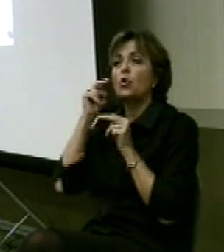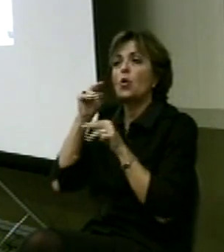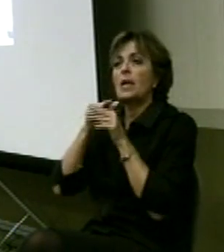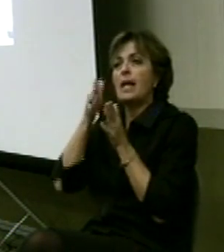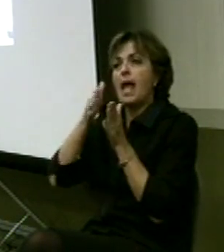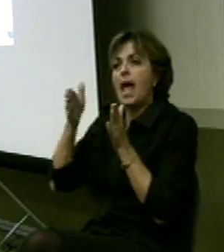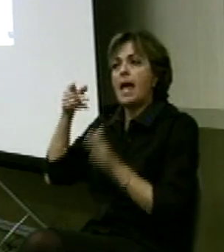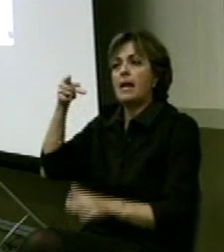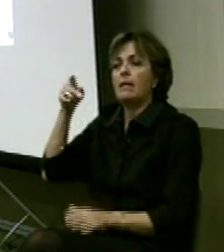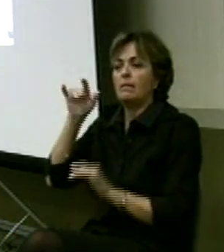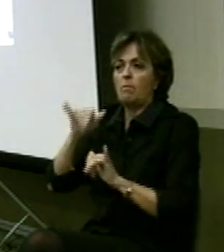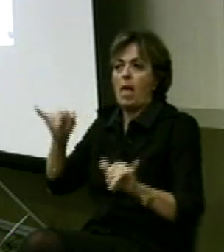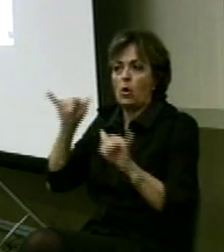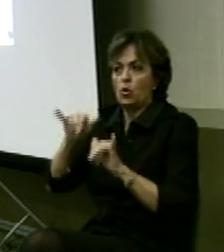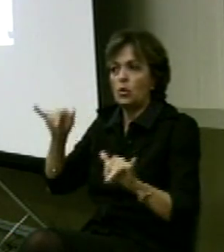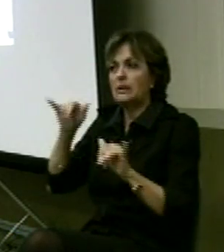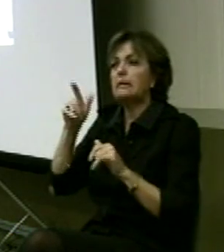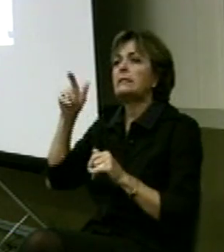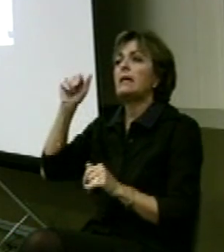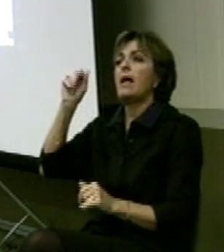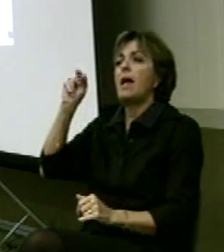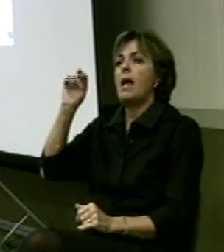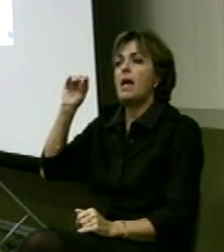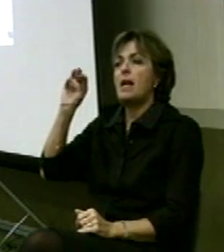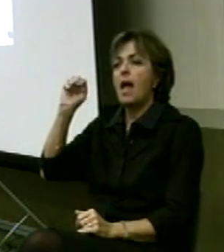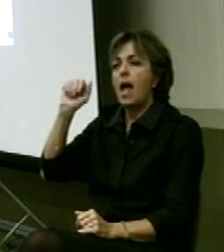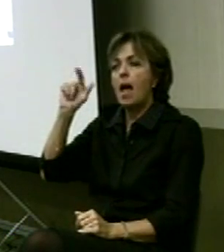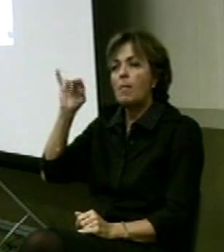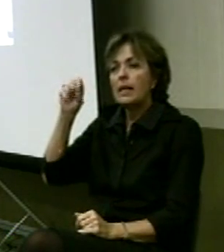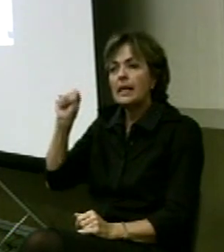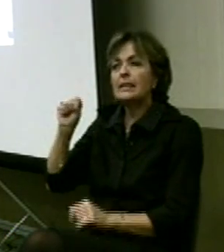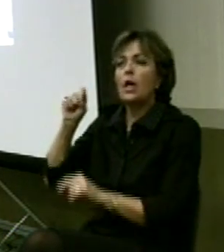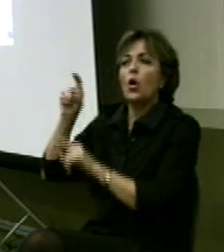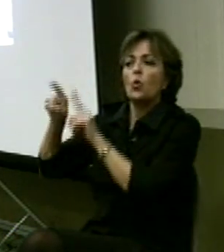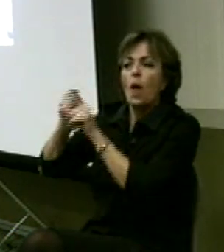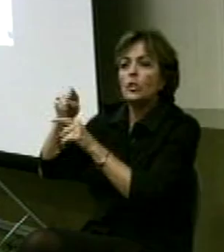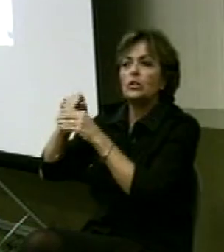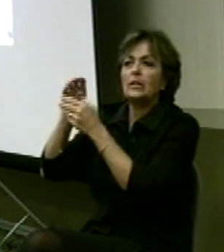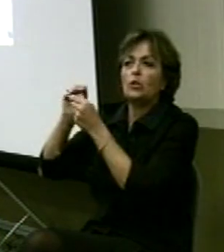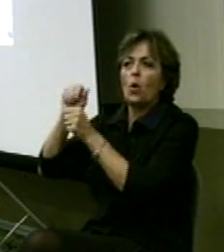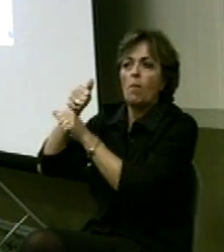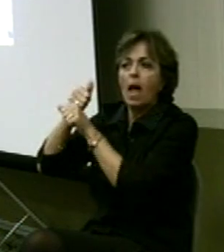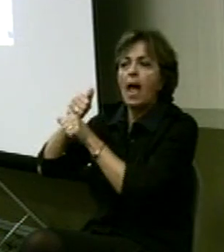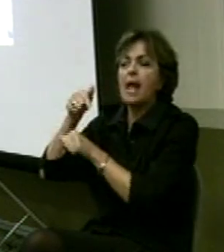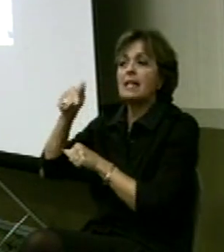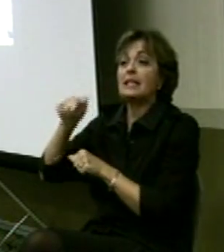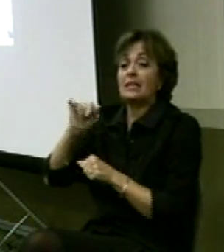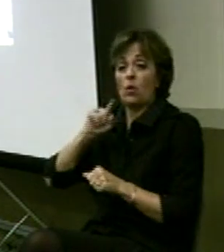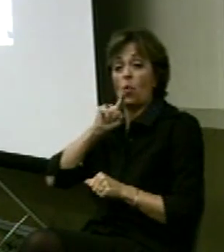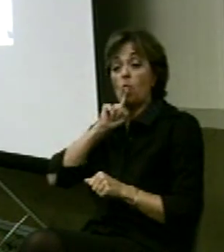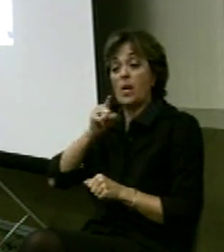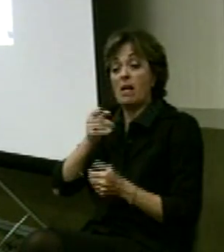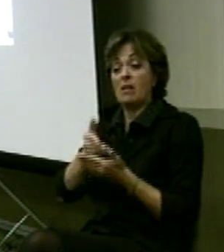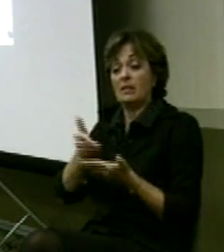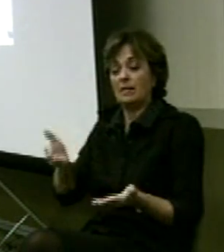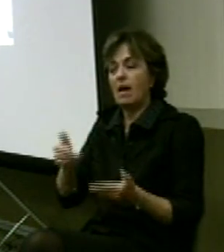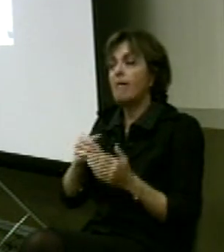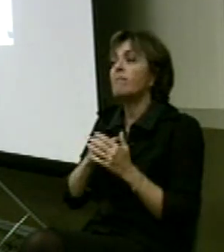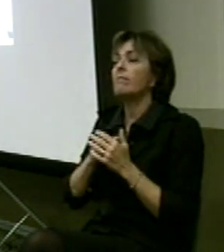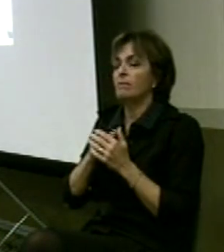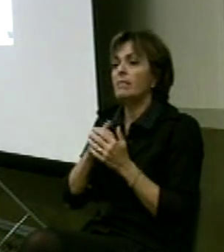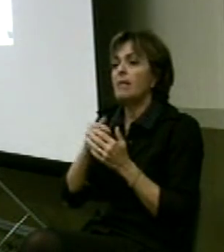you're looking at patterns, there's anomalies, the questions and the story that's behind all this, that's actually going on, the real